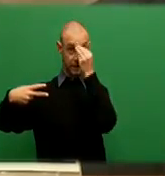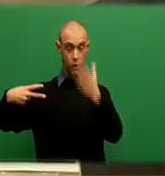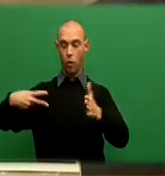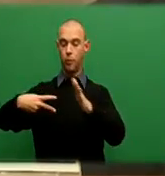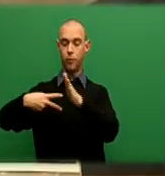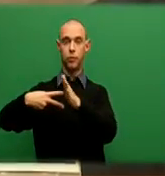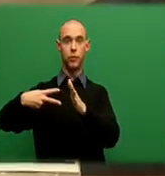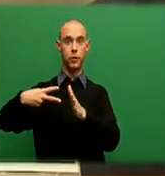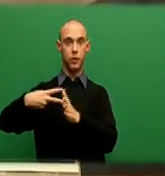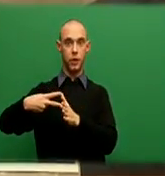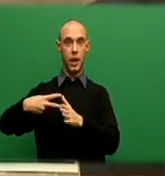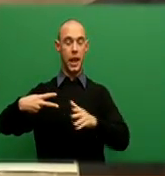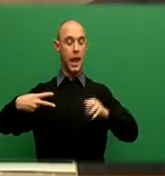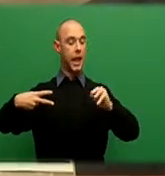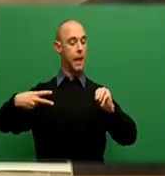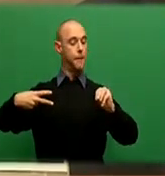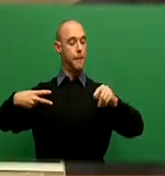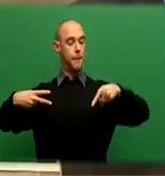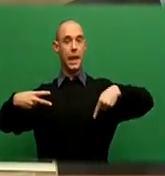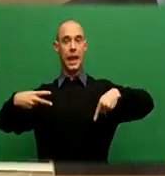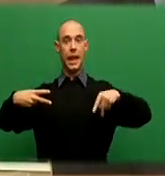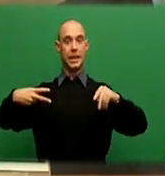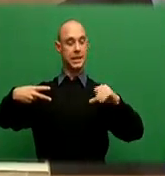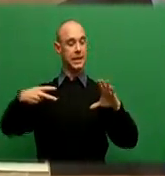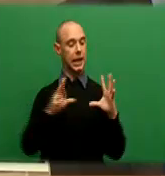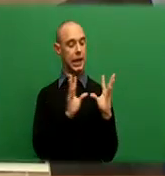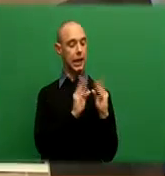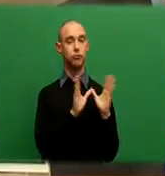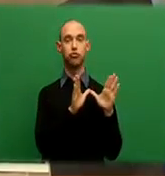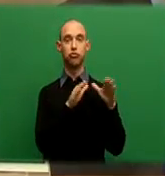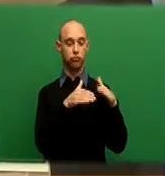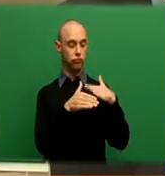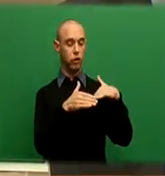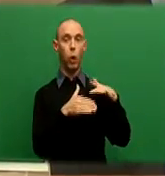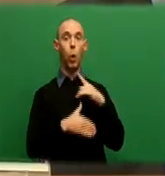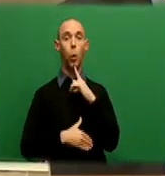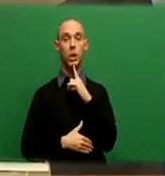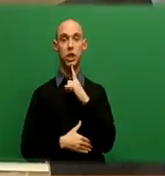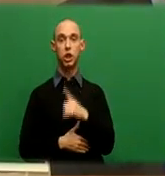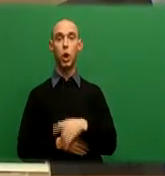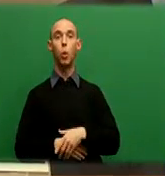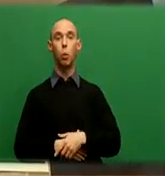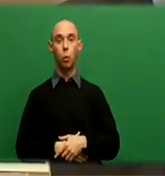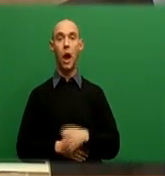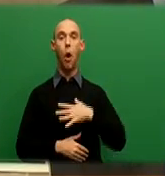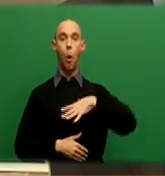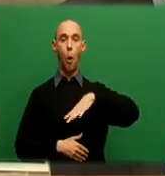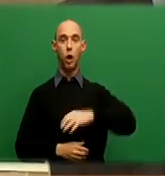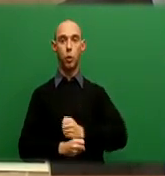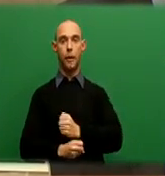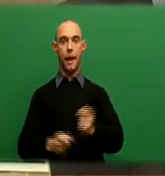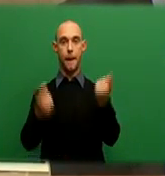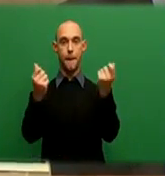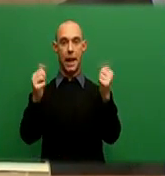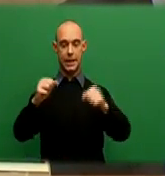point is that at several MPCs, we argued that the bar is set very high for monetary easing. And that partly